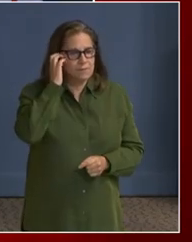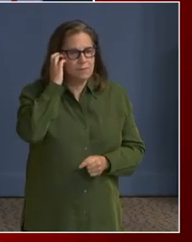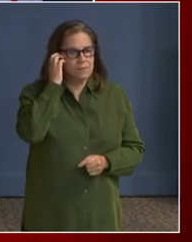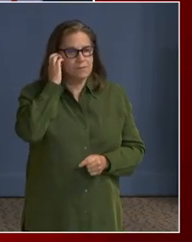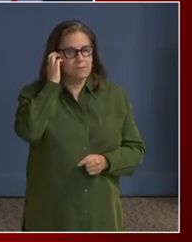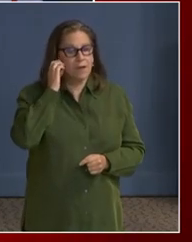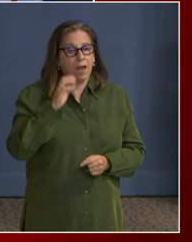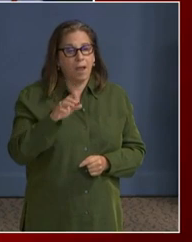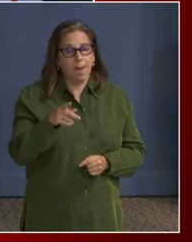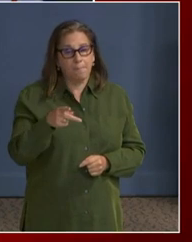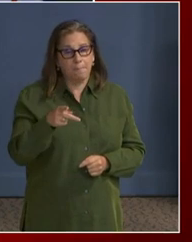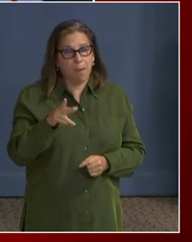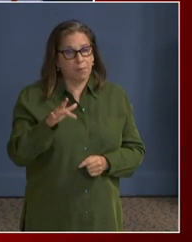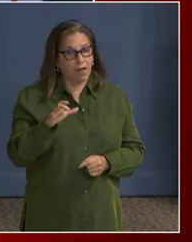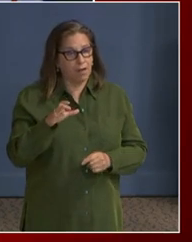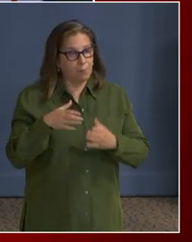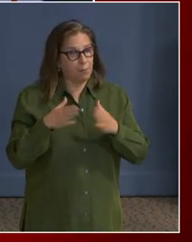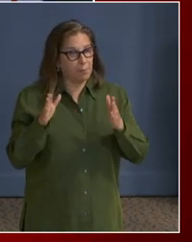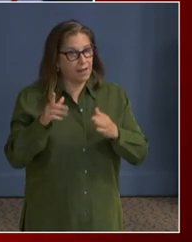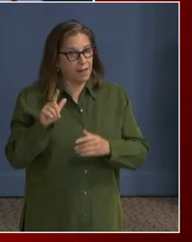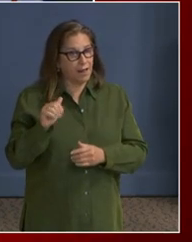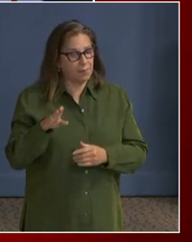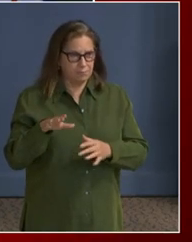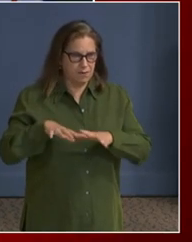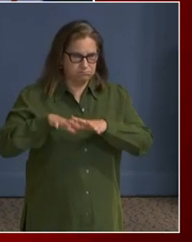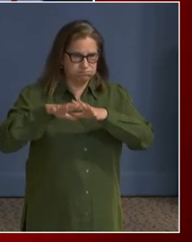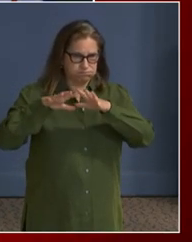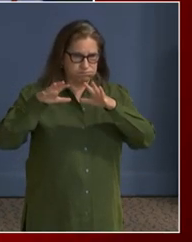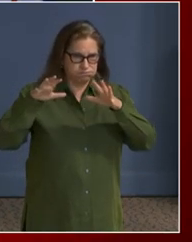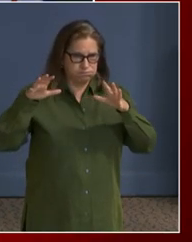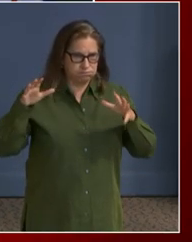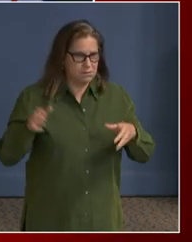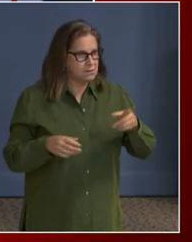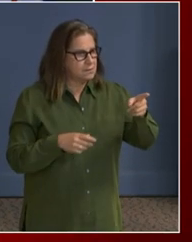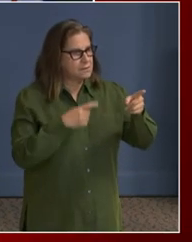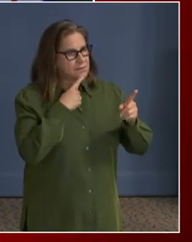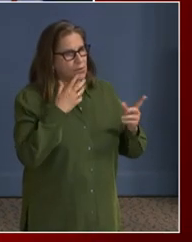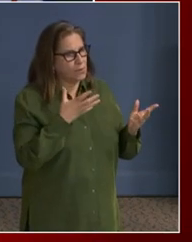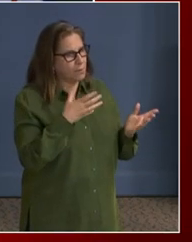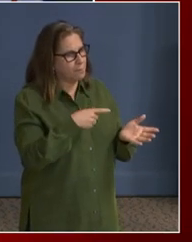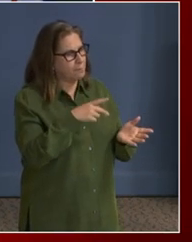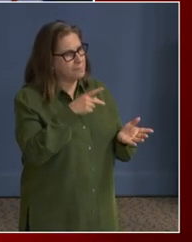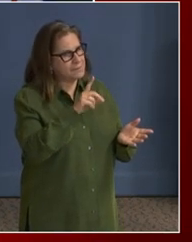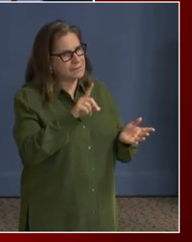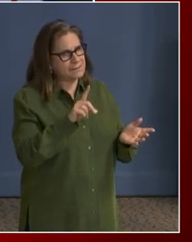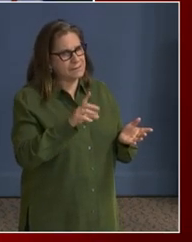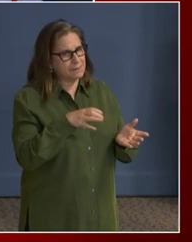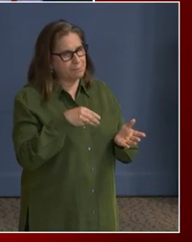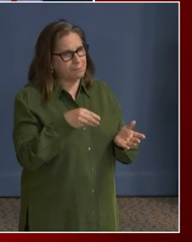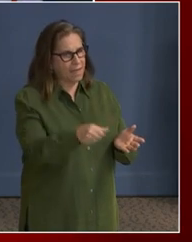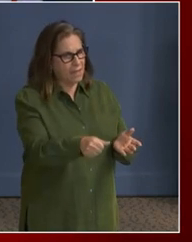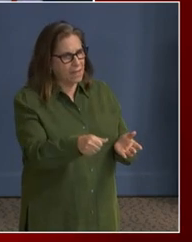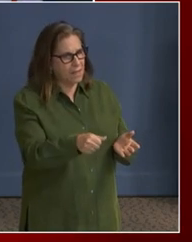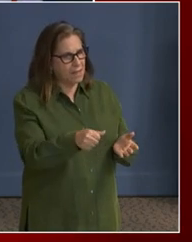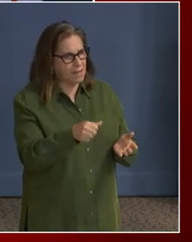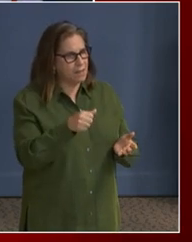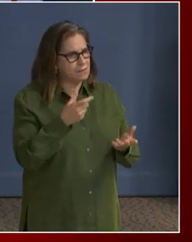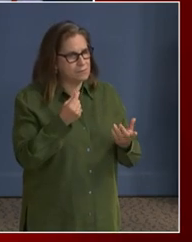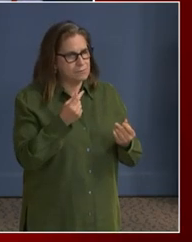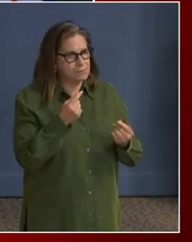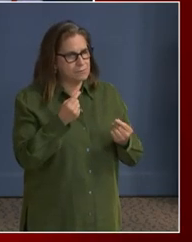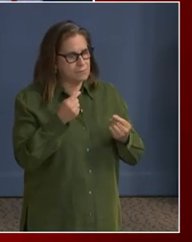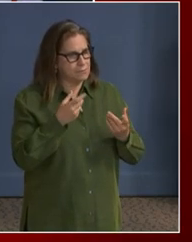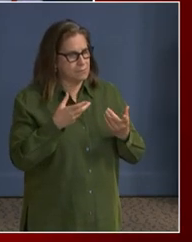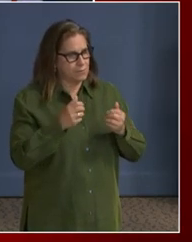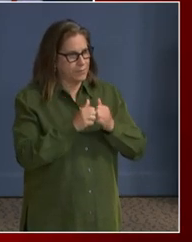tell us what DC is paying, what the cost associated with doing the high number of testing outside of DC